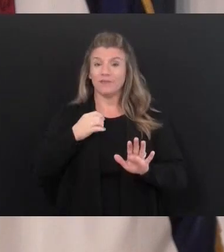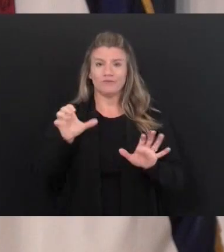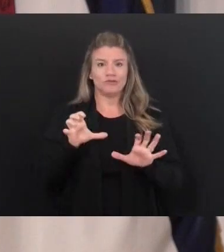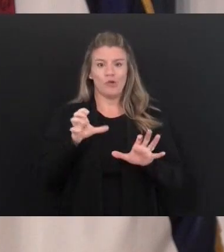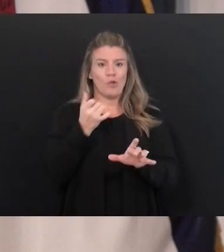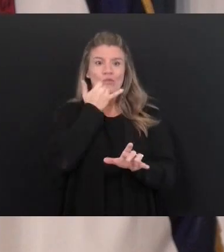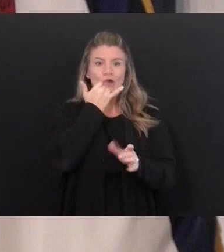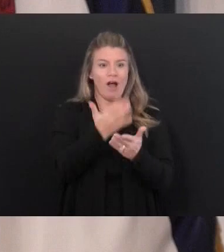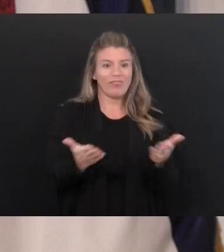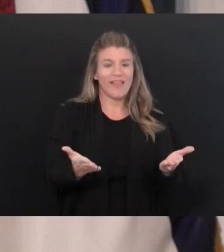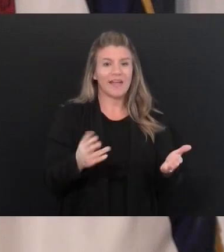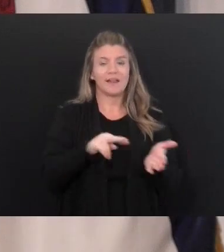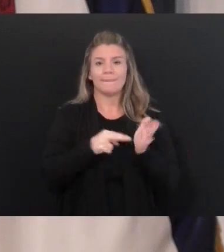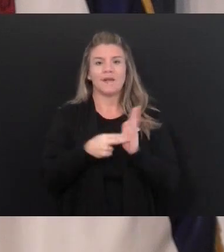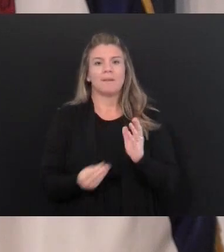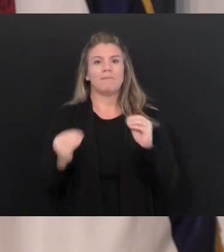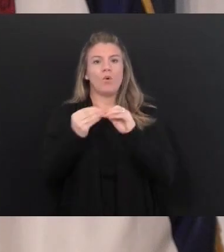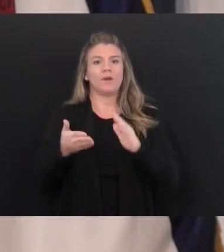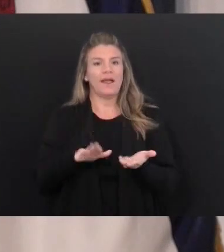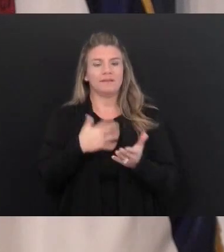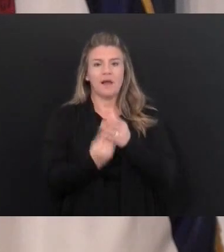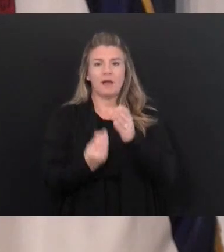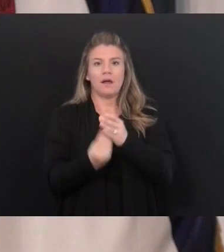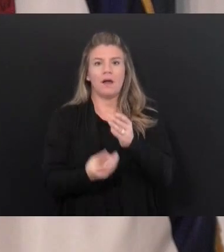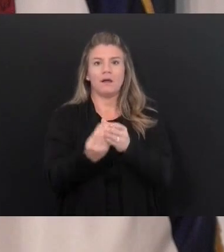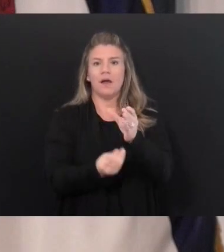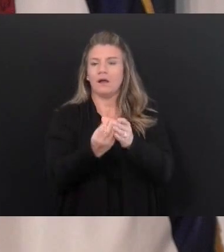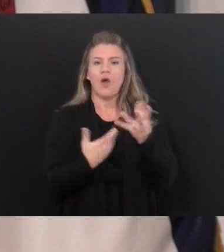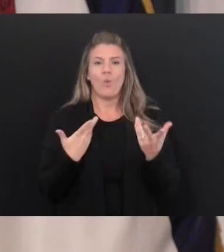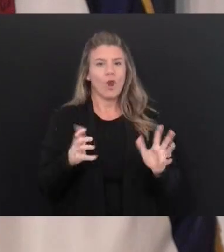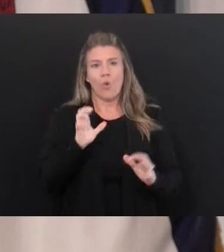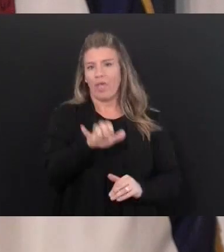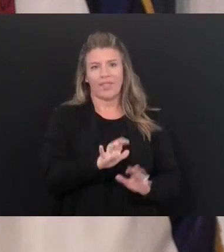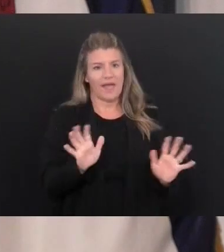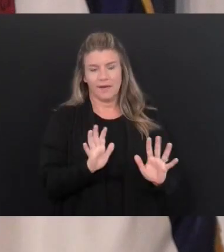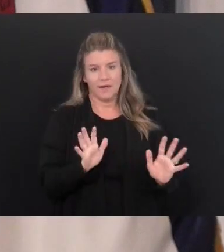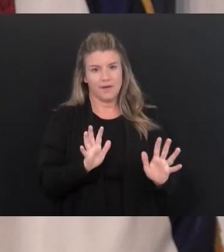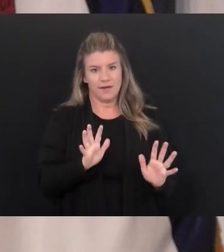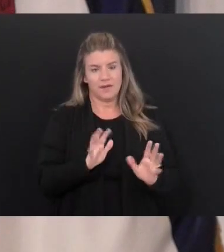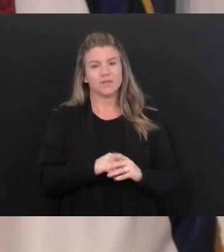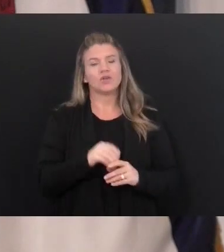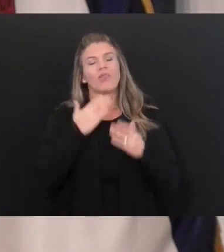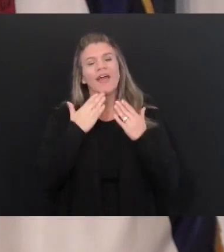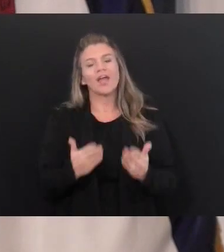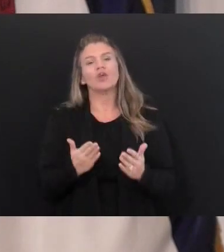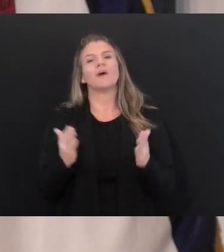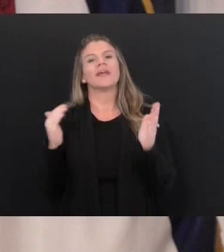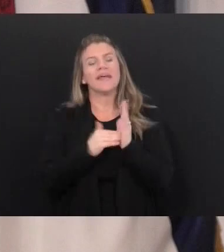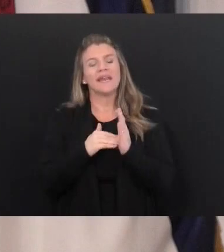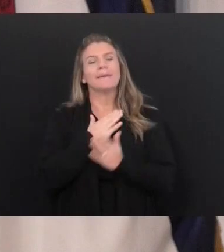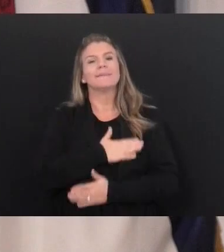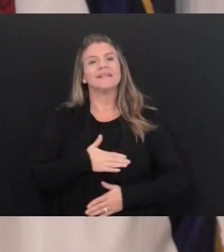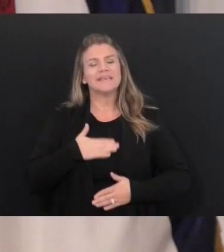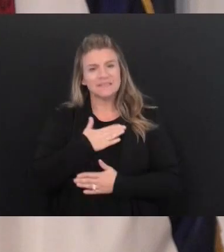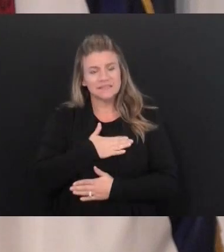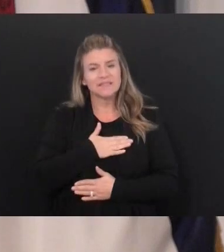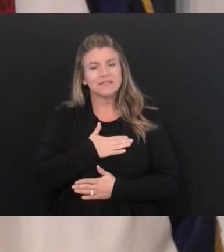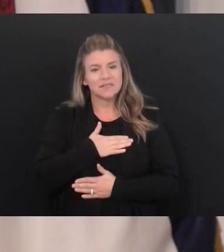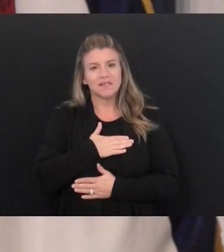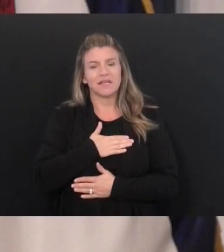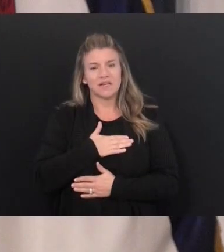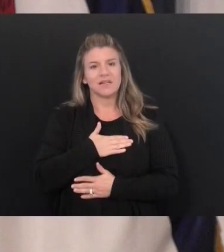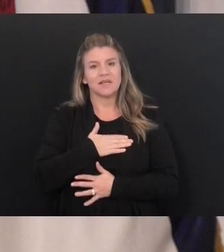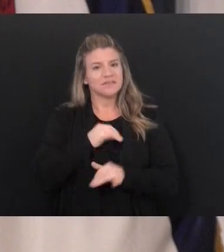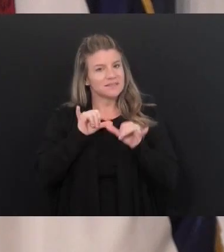great West Virginians way beyond what we already have lost. So thank you again, and please